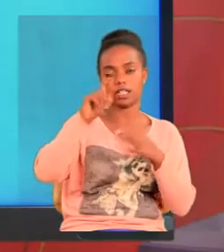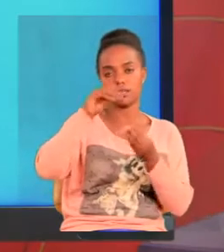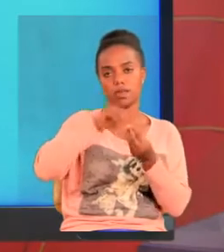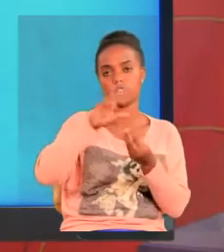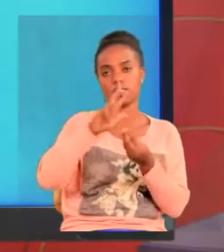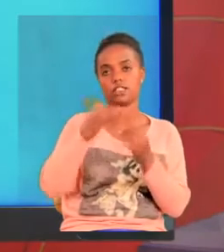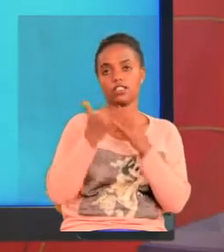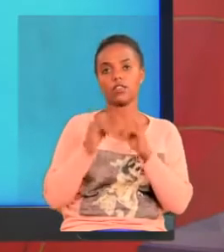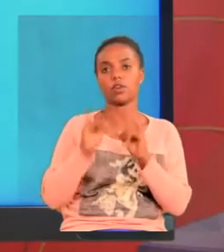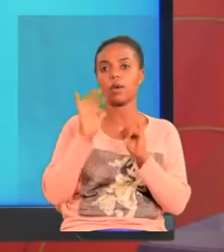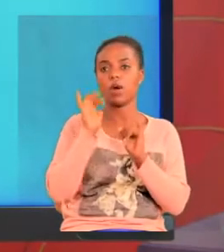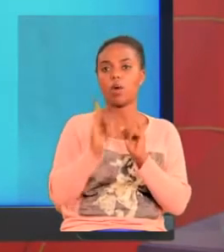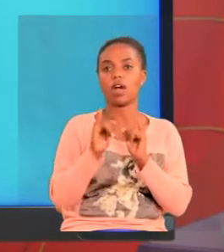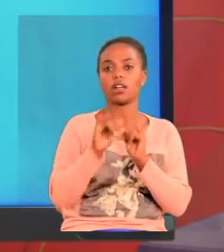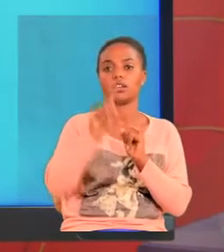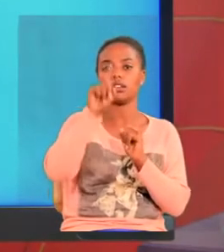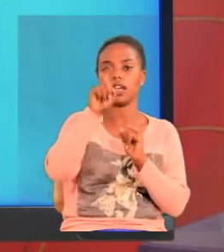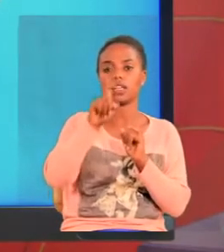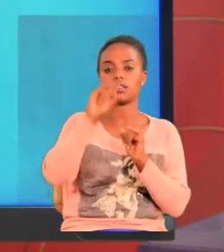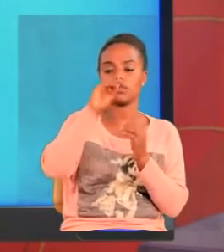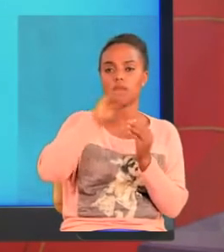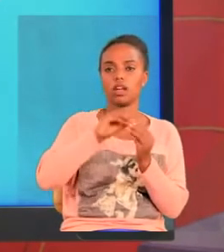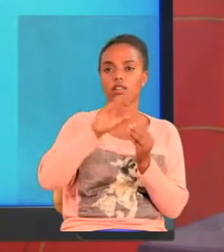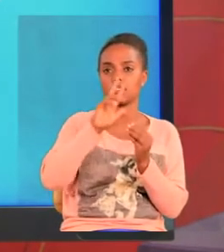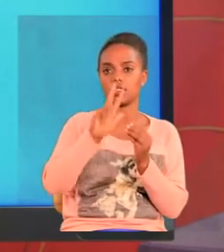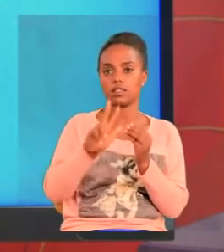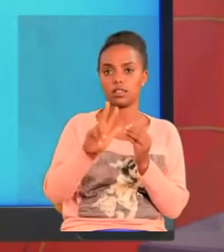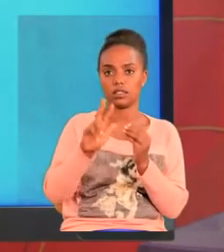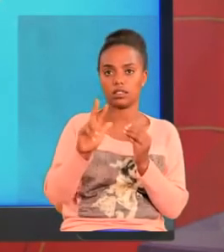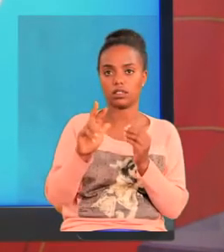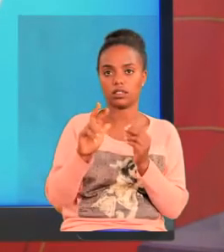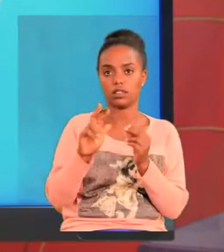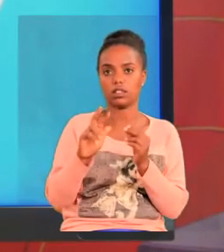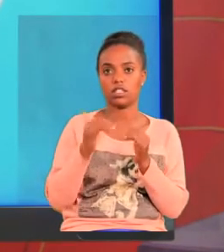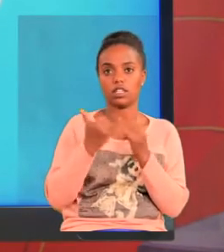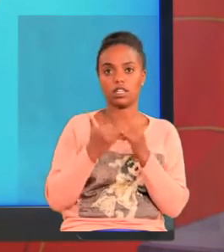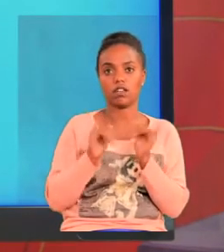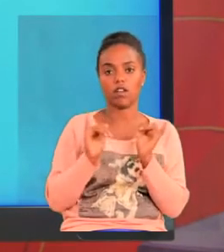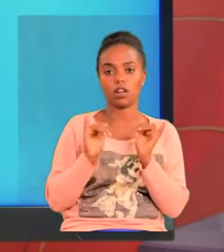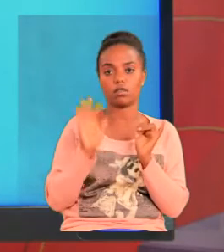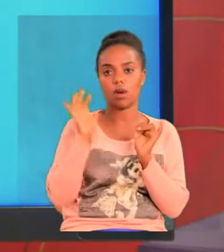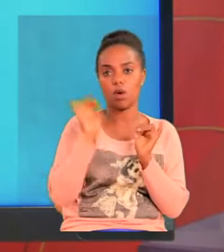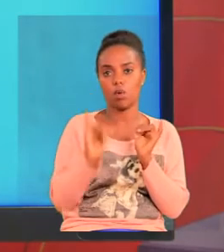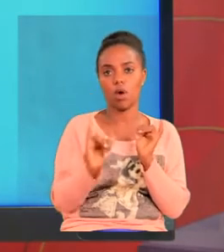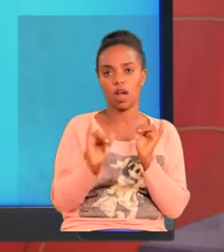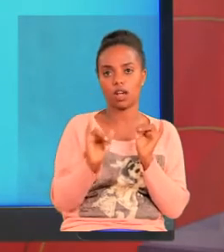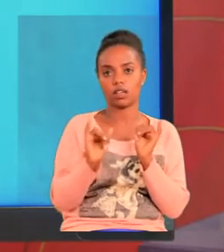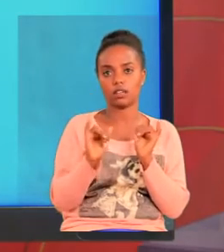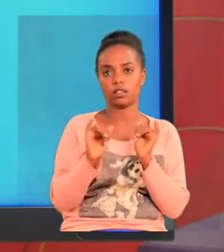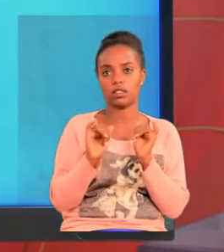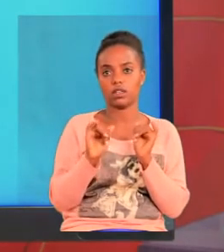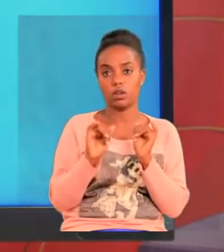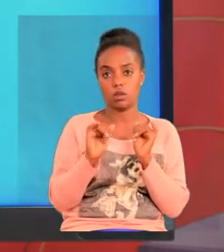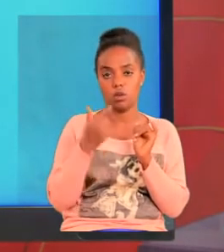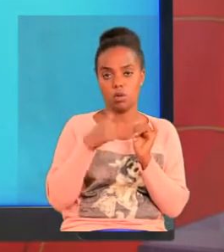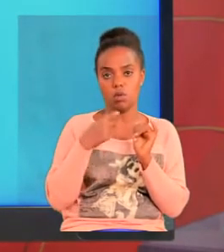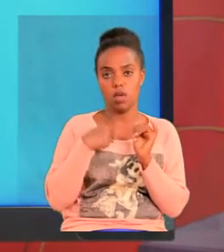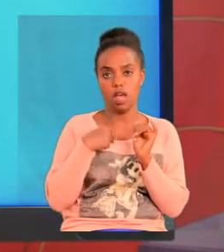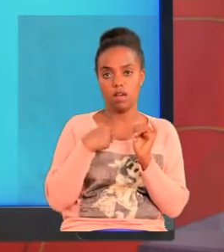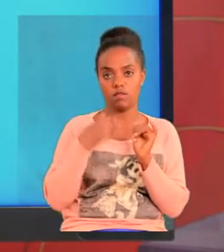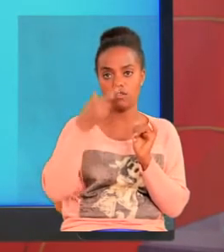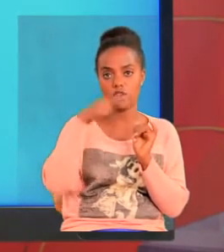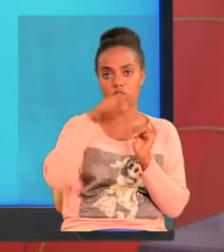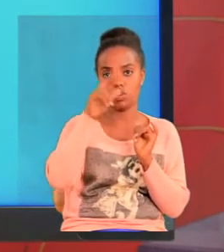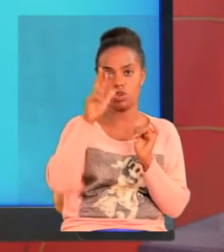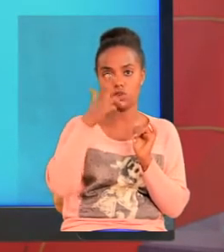y. X plus 3 divided by y. So you have this one, root 3,